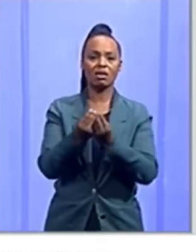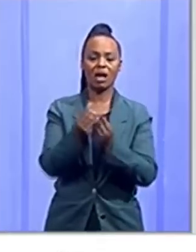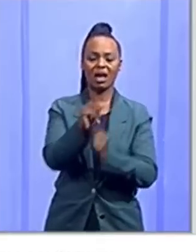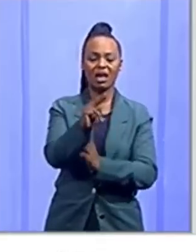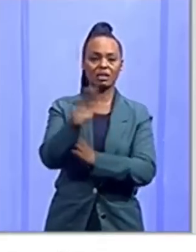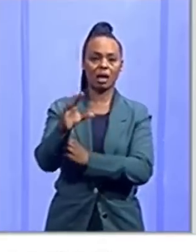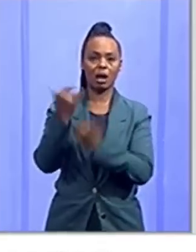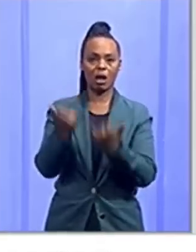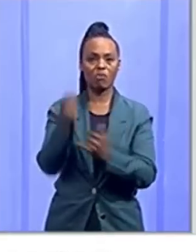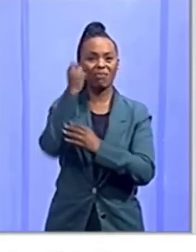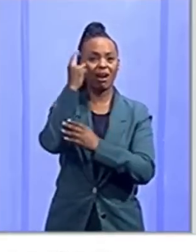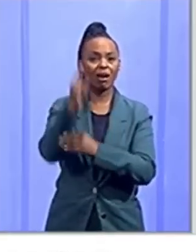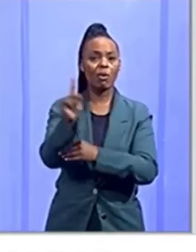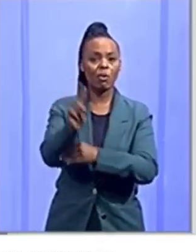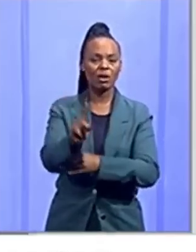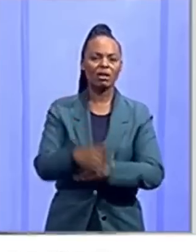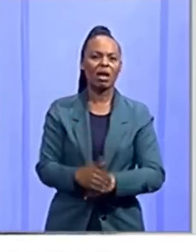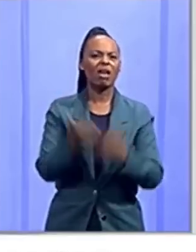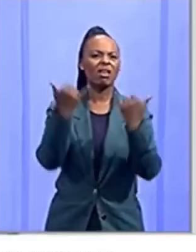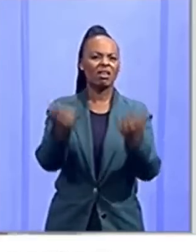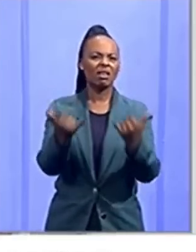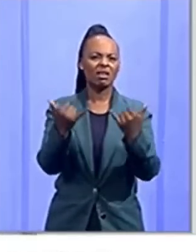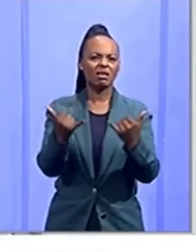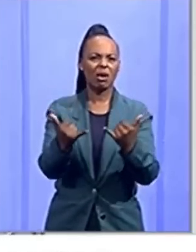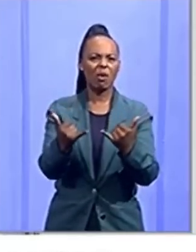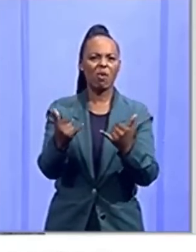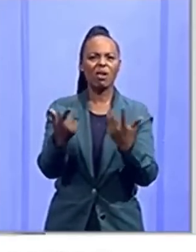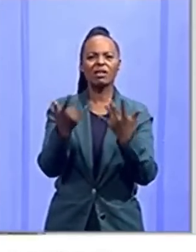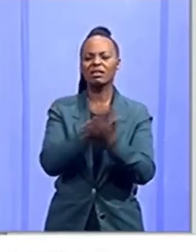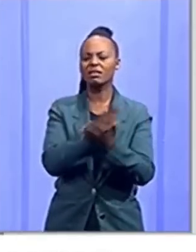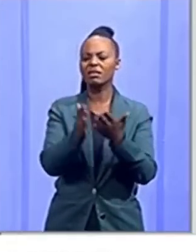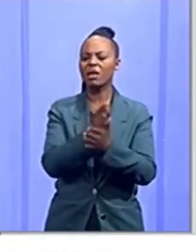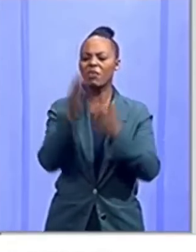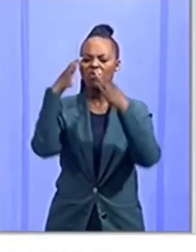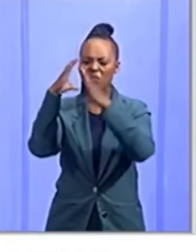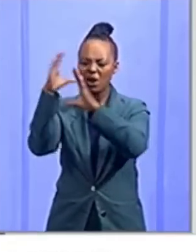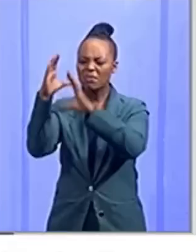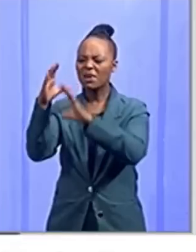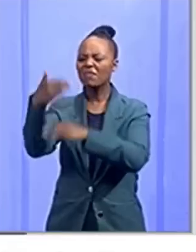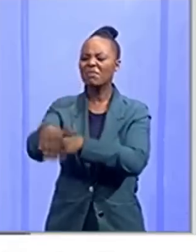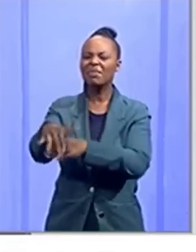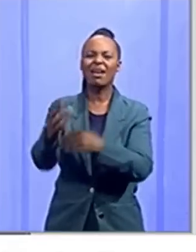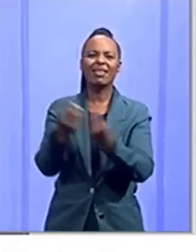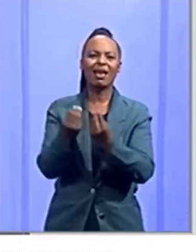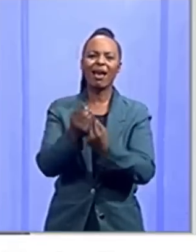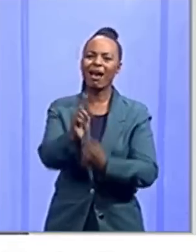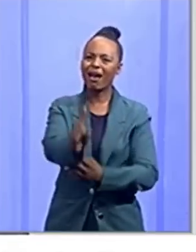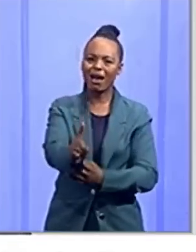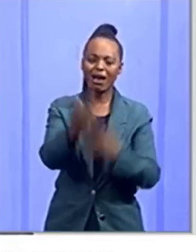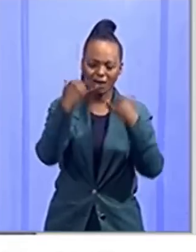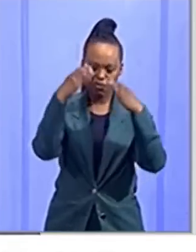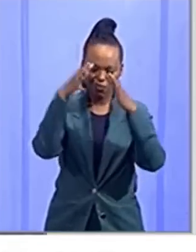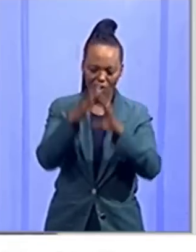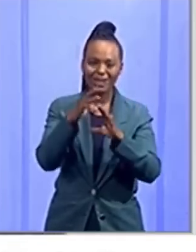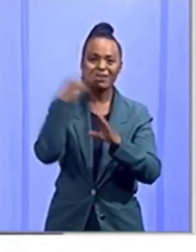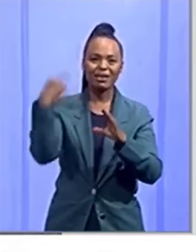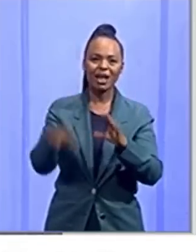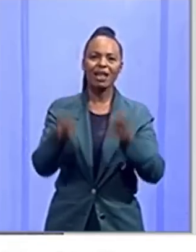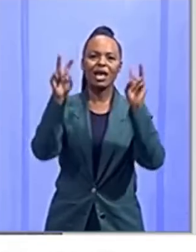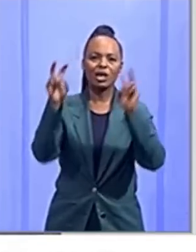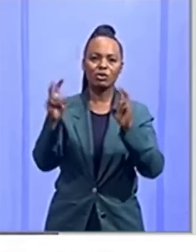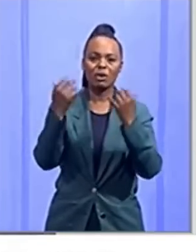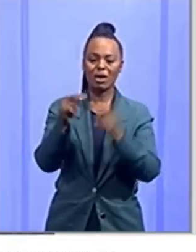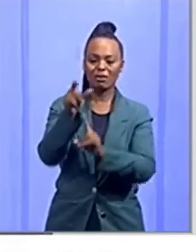we understand, is that let's leave the side shows and focus on the real issues. Comrade Mabuyakhulu would have been something